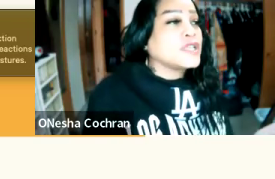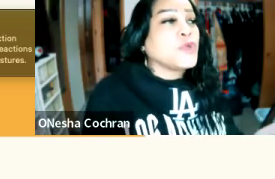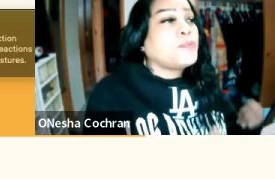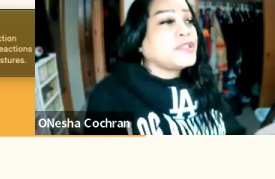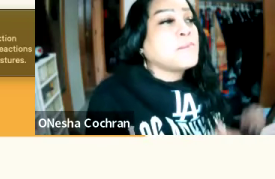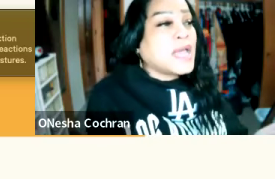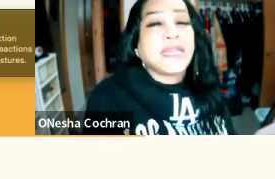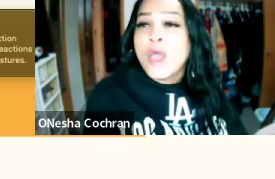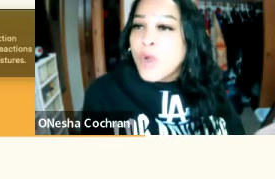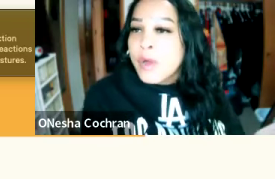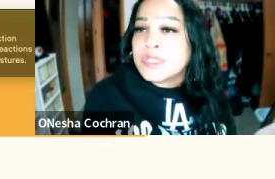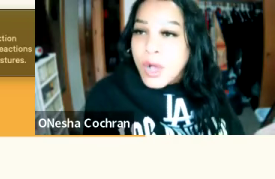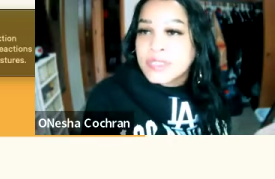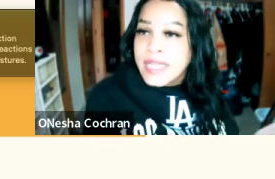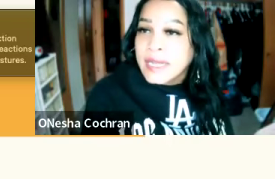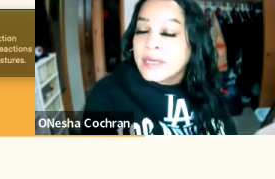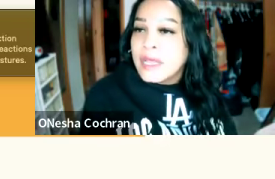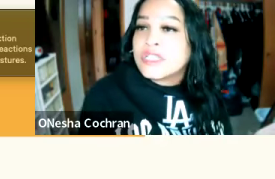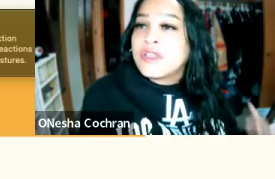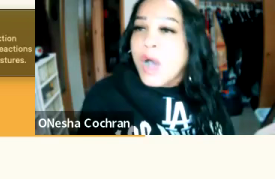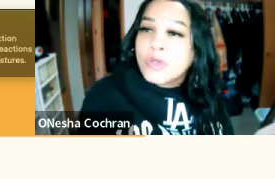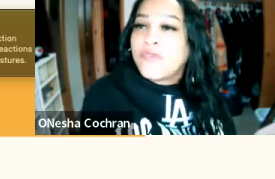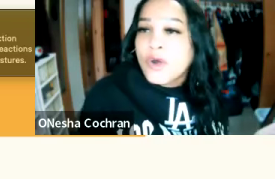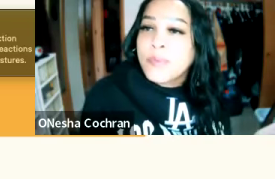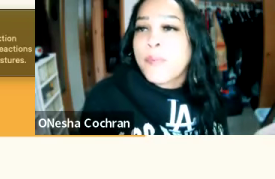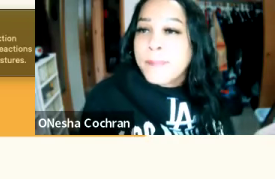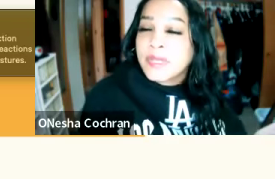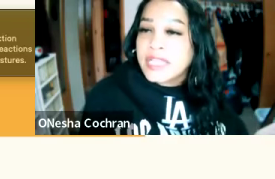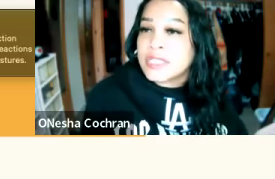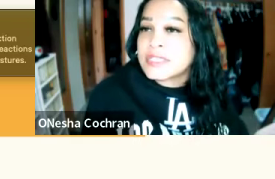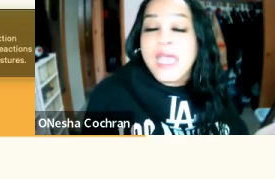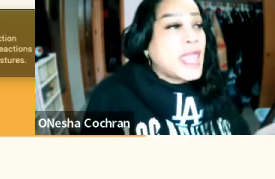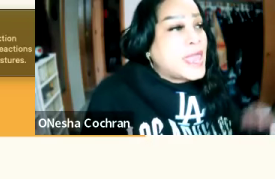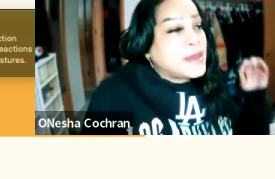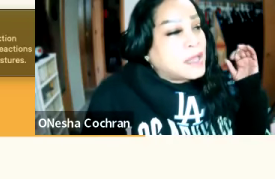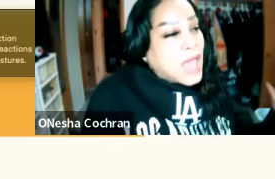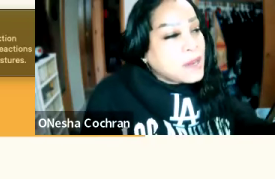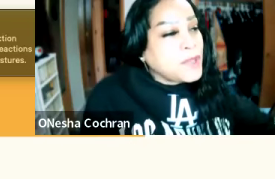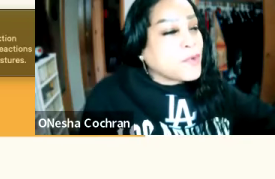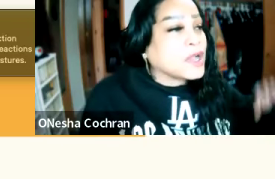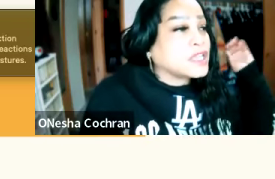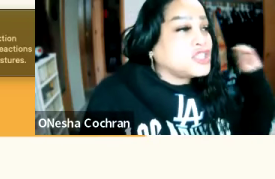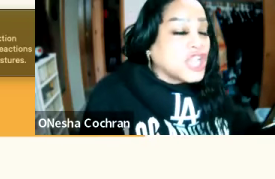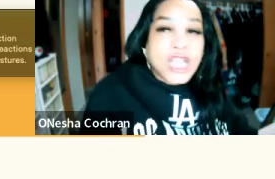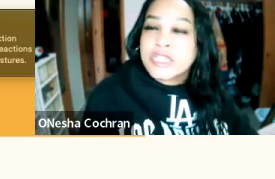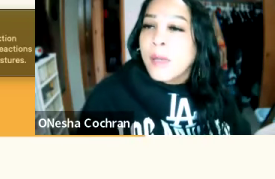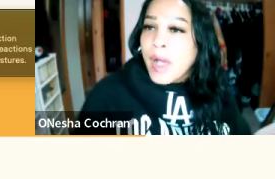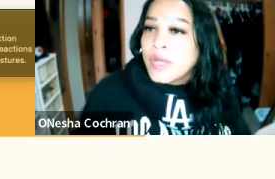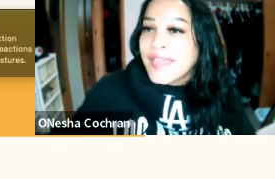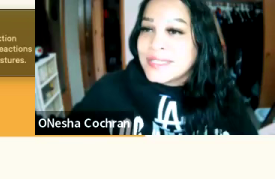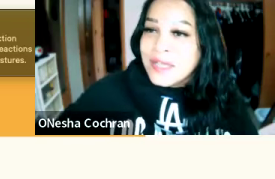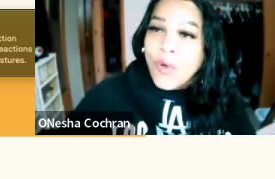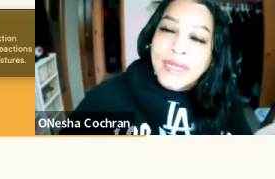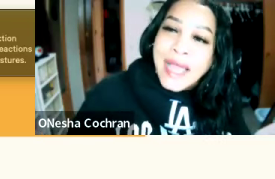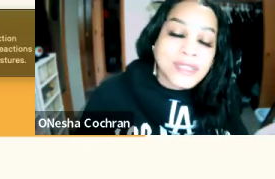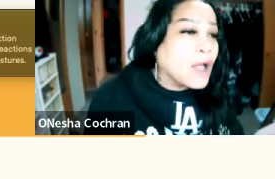we know is we put the money where it was most needed to the most vulnerable populations. And a lot of people are going to judge by